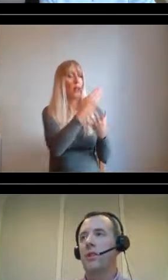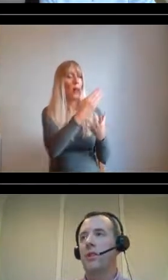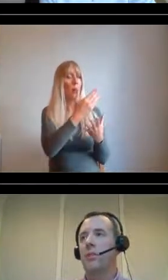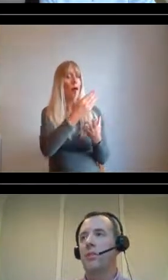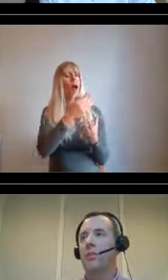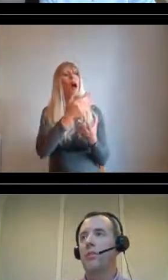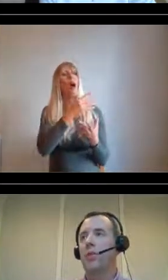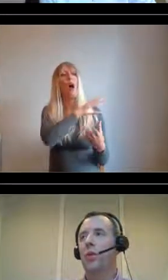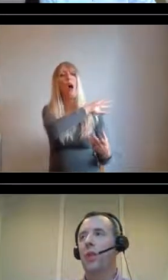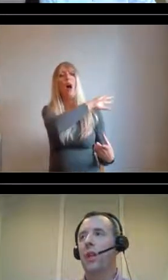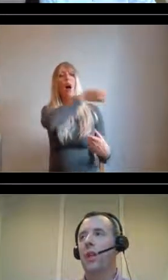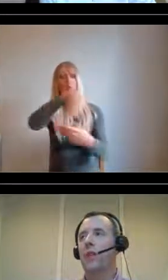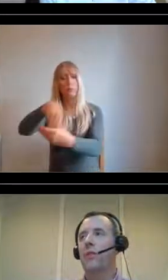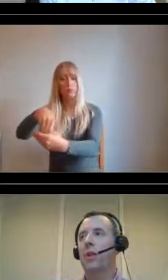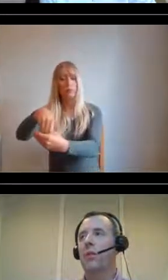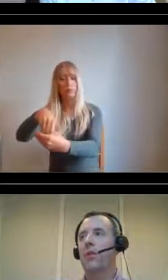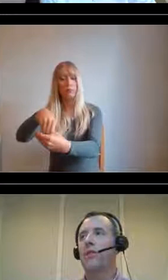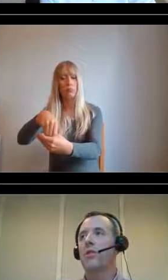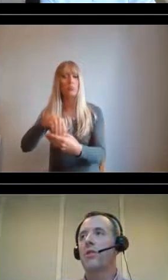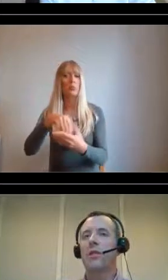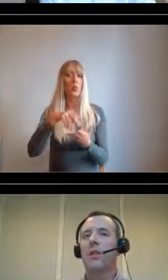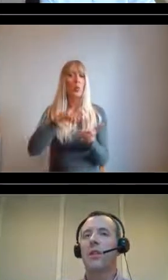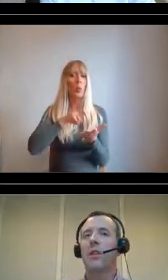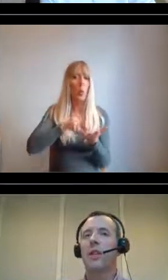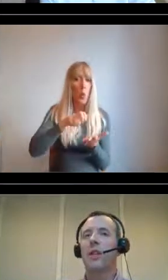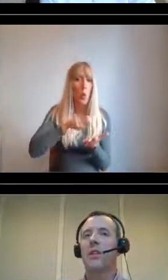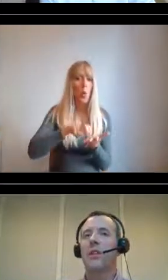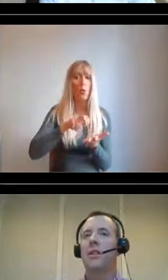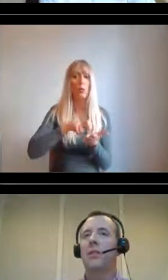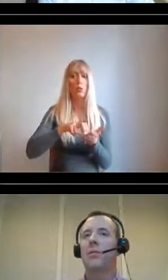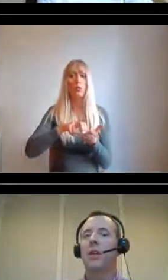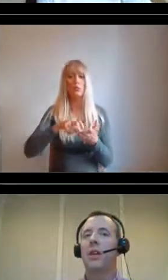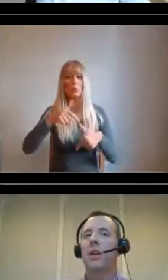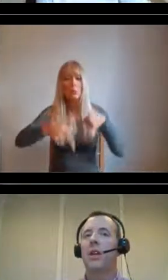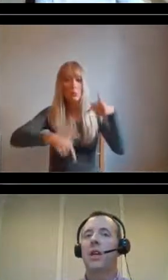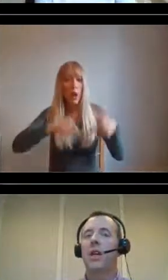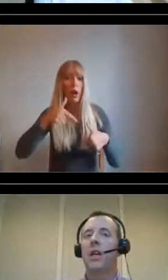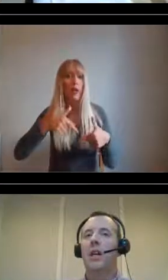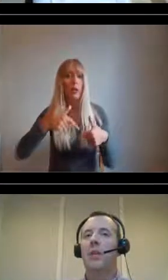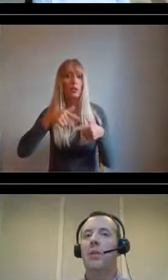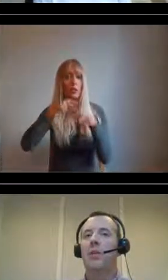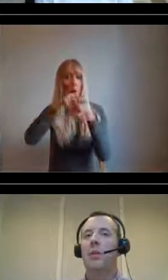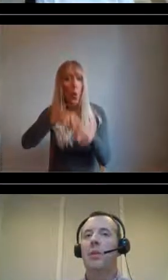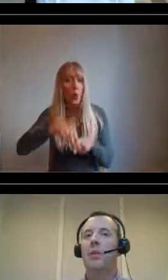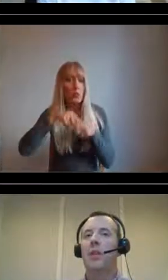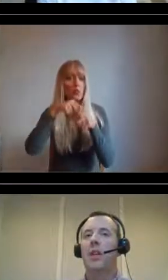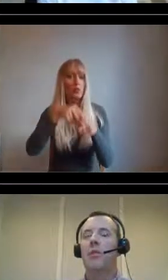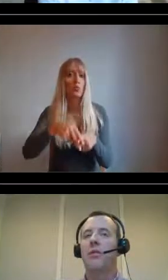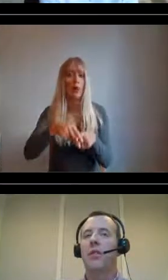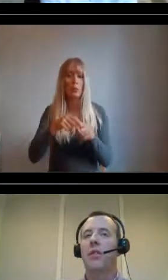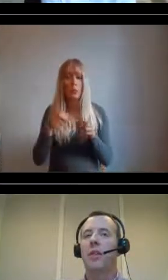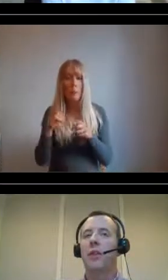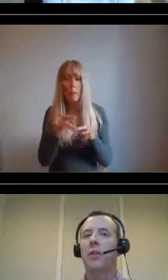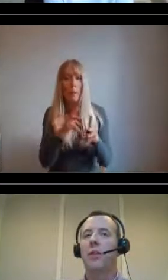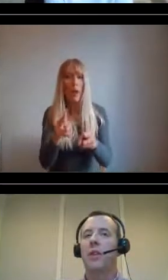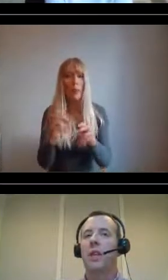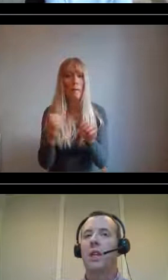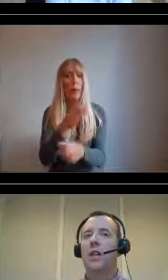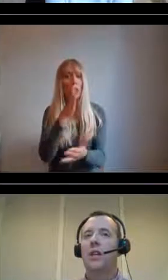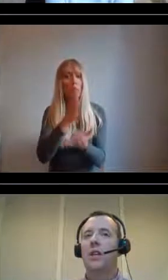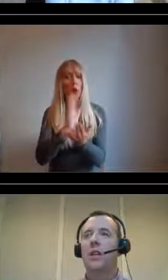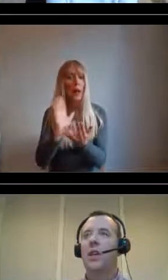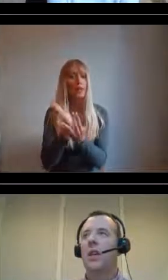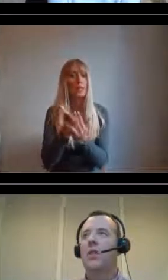non-motorised users, walkers, cyclists, equestrians, and the links that have been put in for